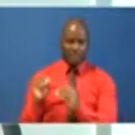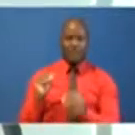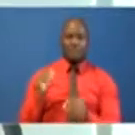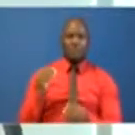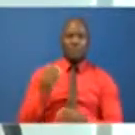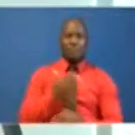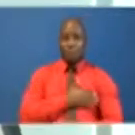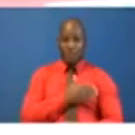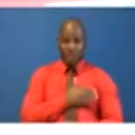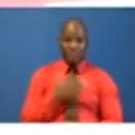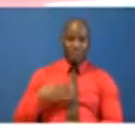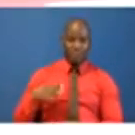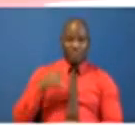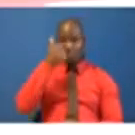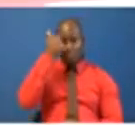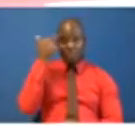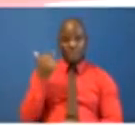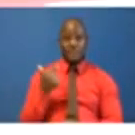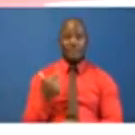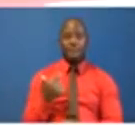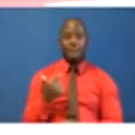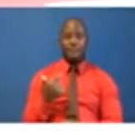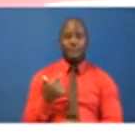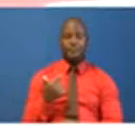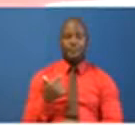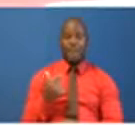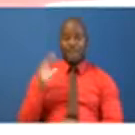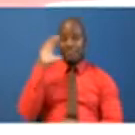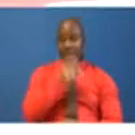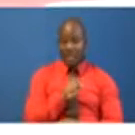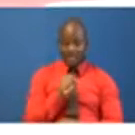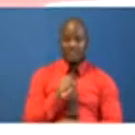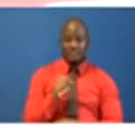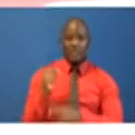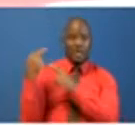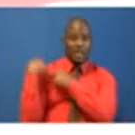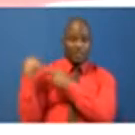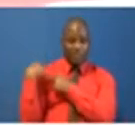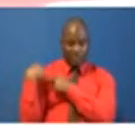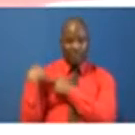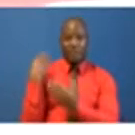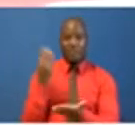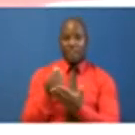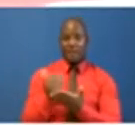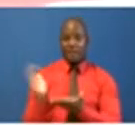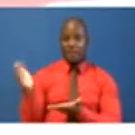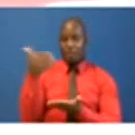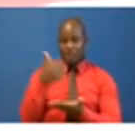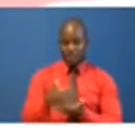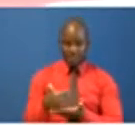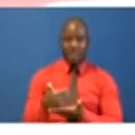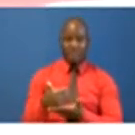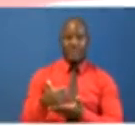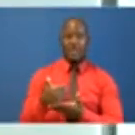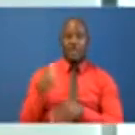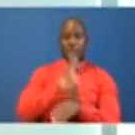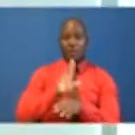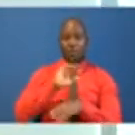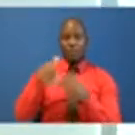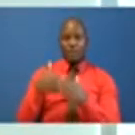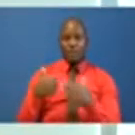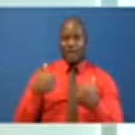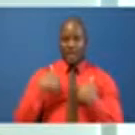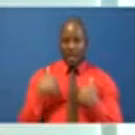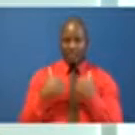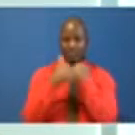pockets due to lack of accountability in the revenue collection systems at expenditure level also